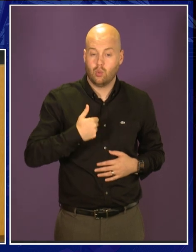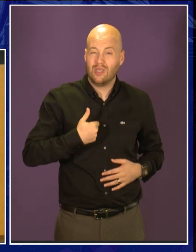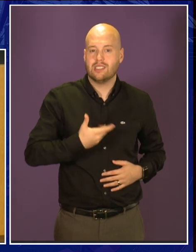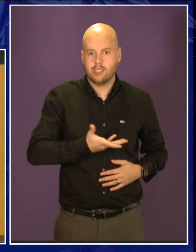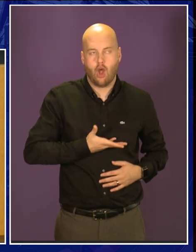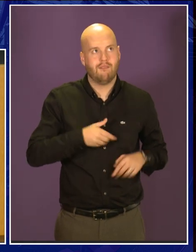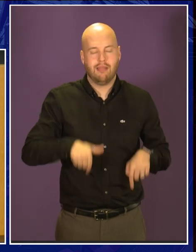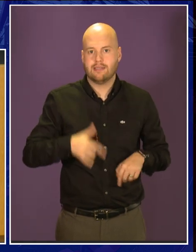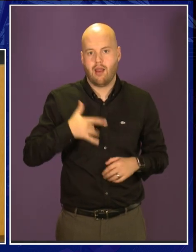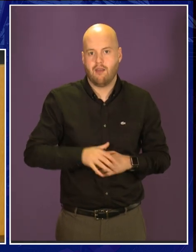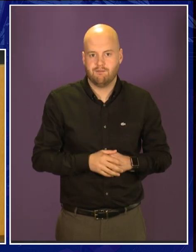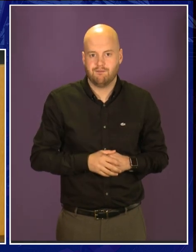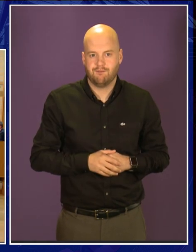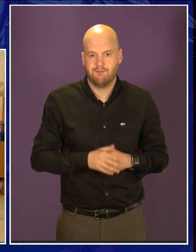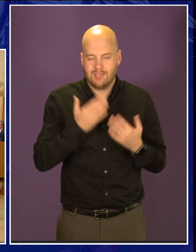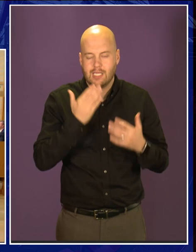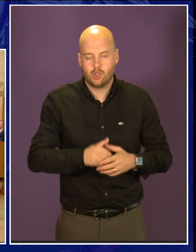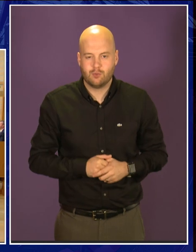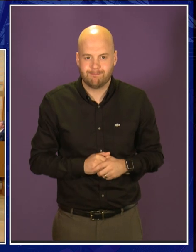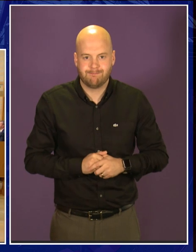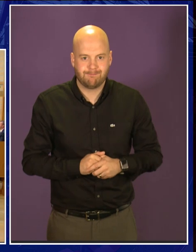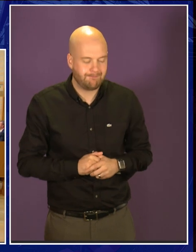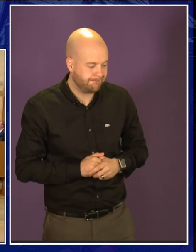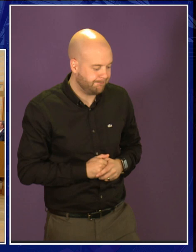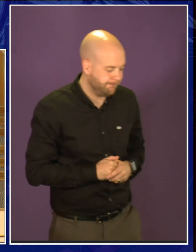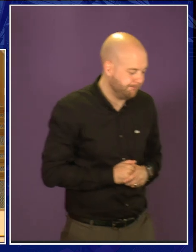this life. Thank you very much.